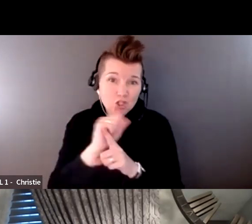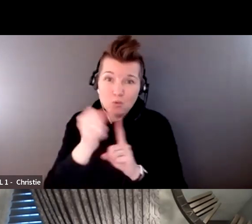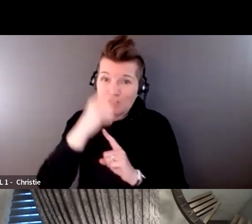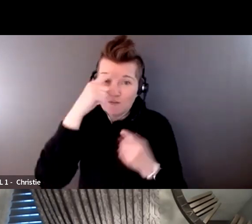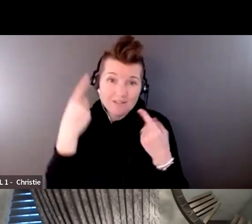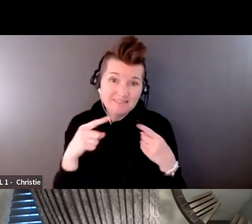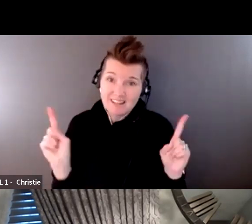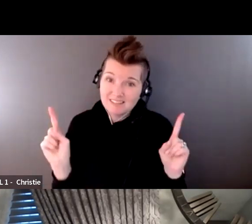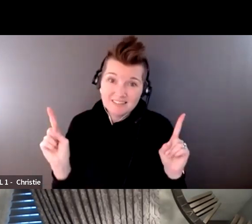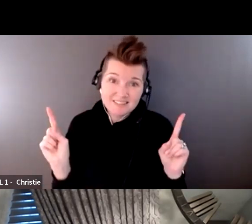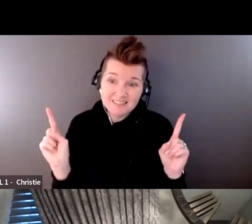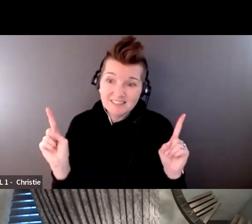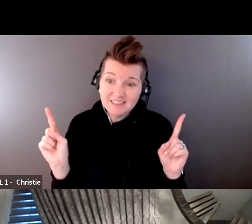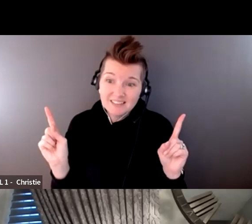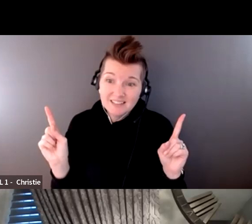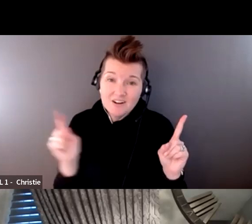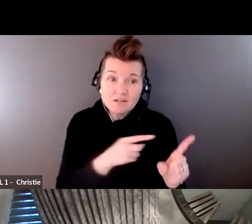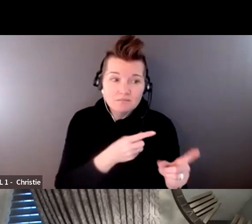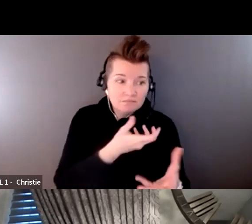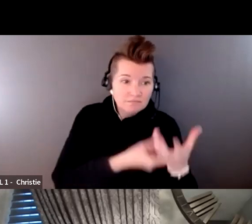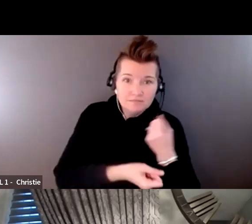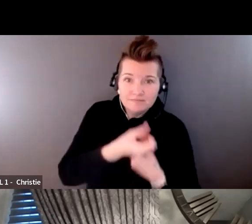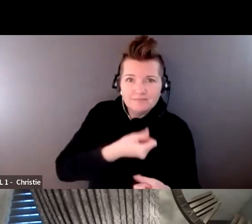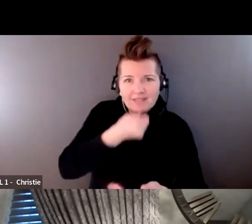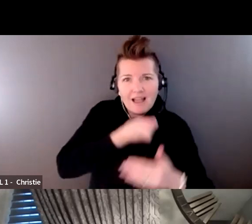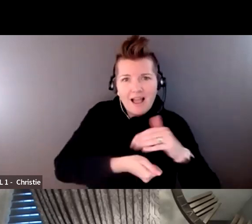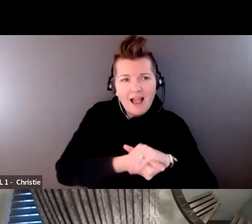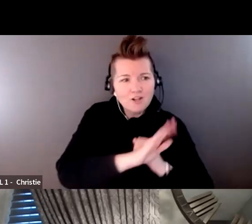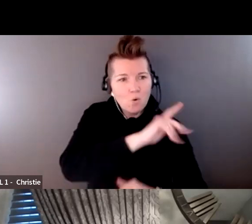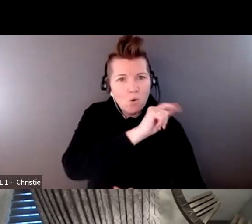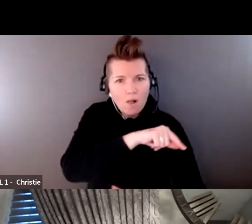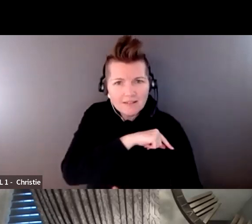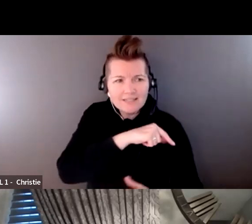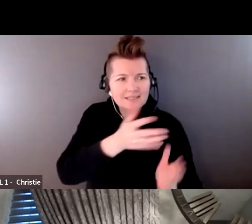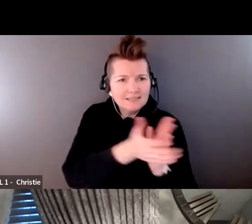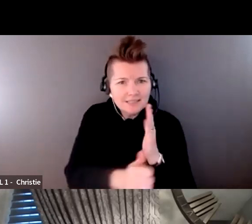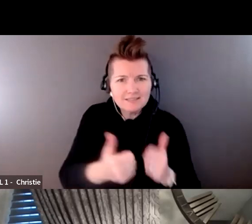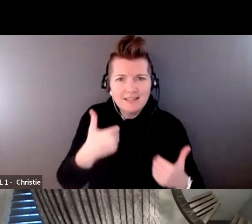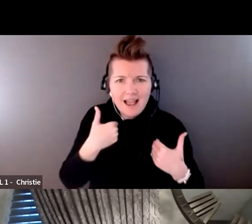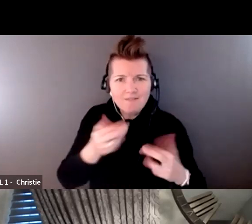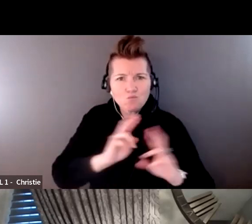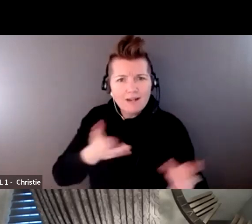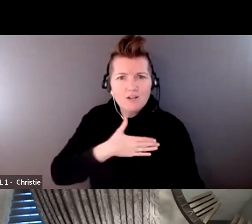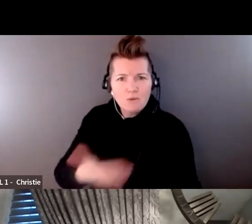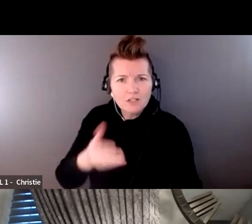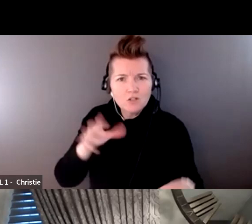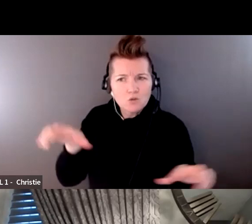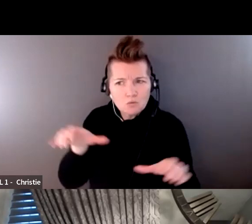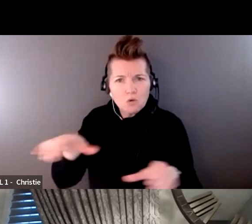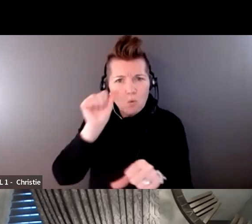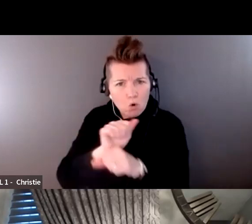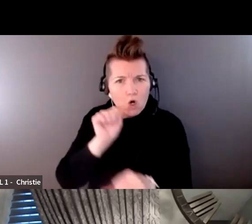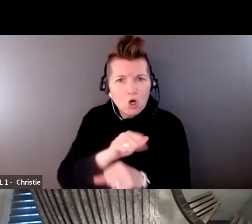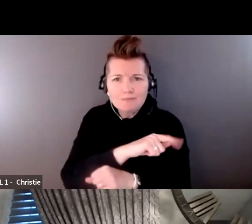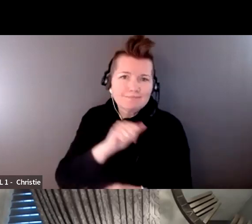should not be the way to hide the qualities of someone, being ready and willing to take up that job, right? So I think